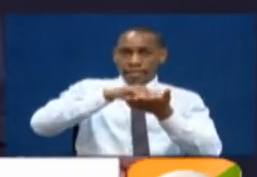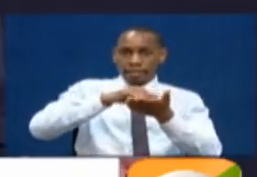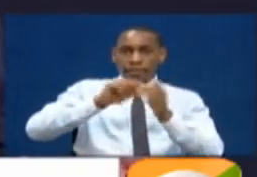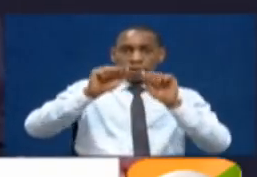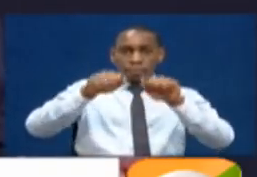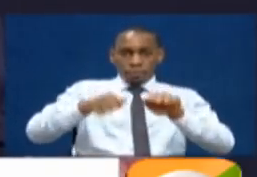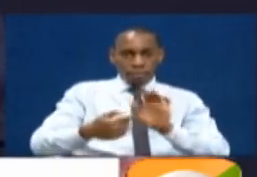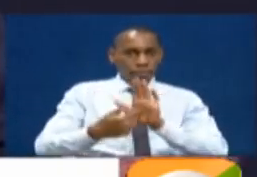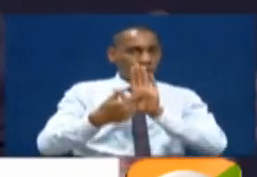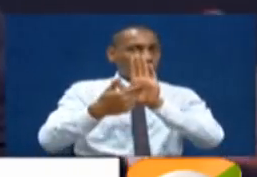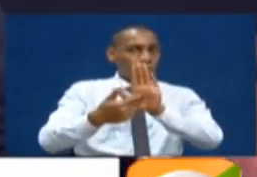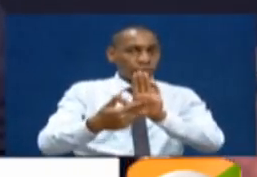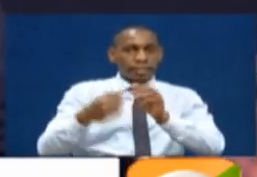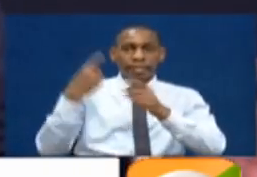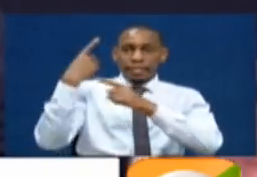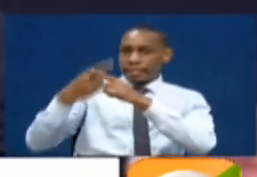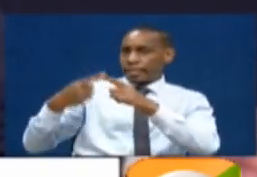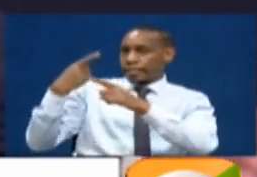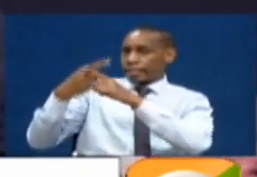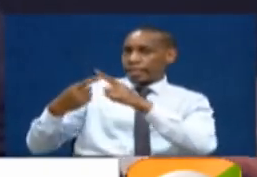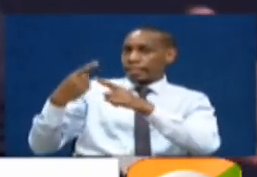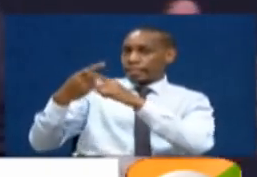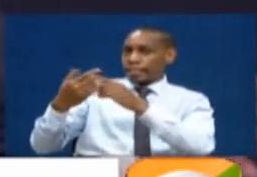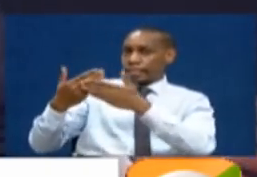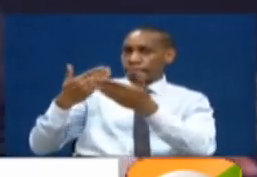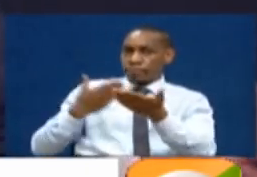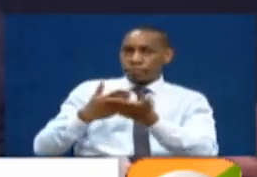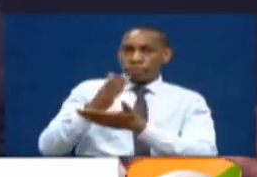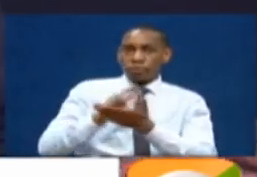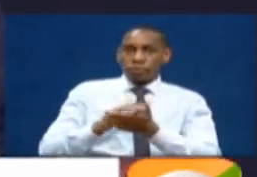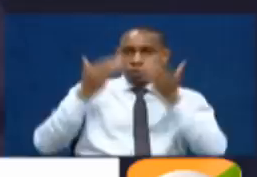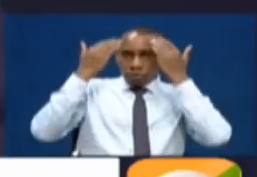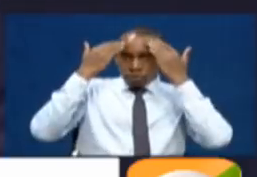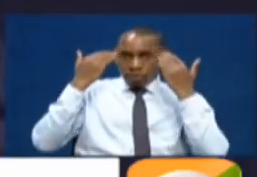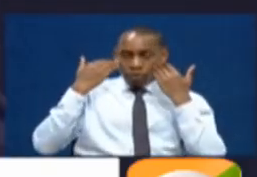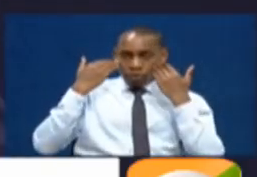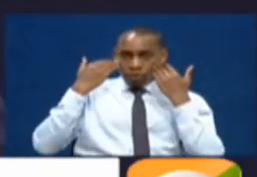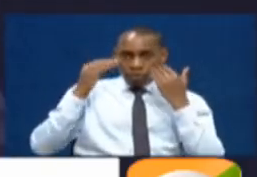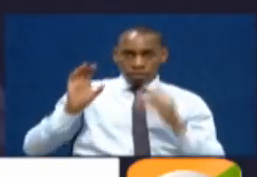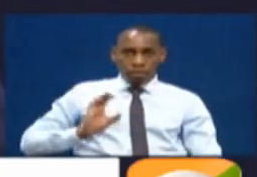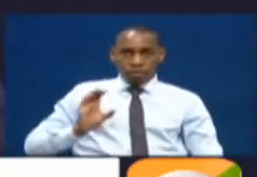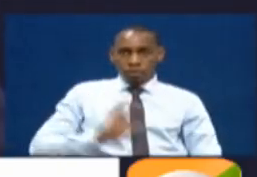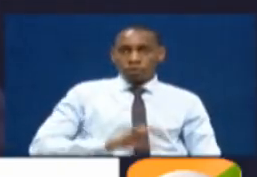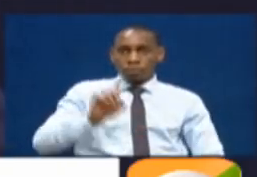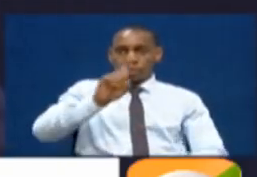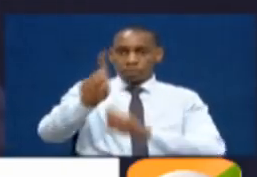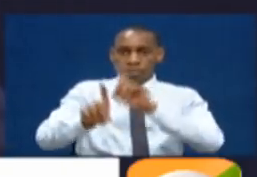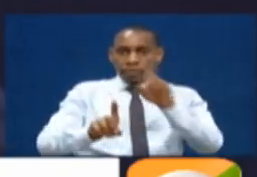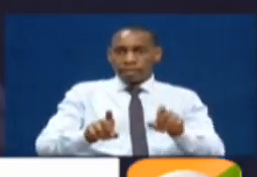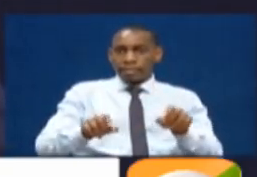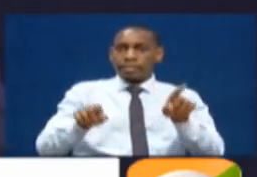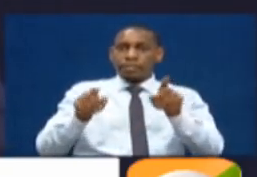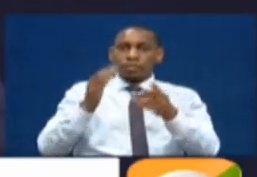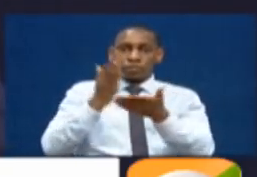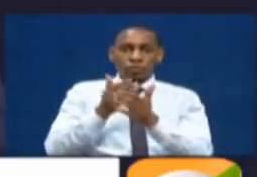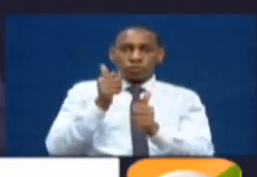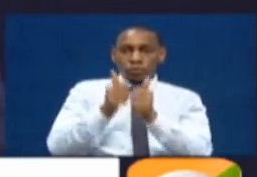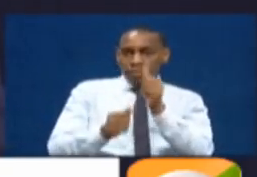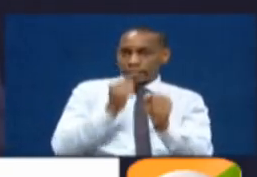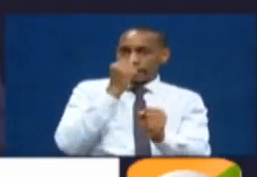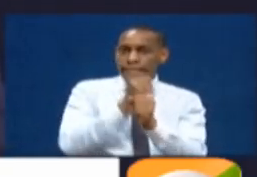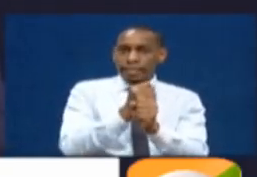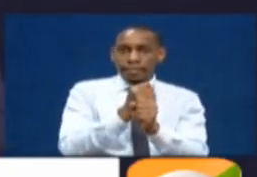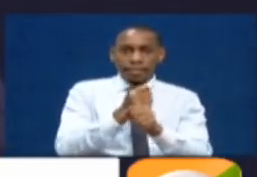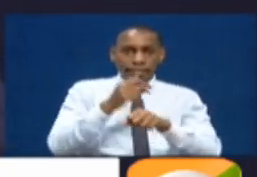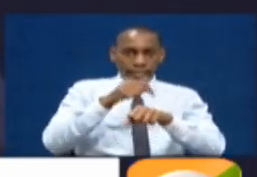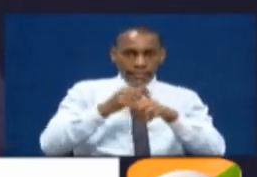out many years ago through the Judicial Commission of Inquiry, which, by the way, was conducted